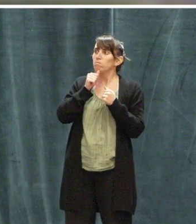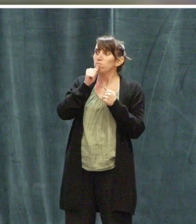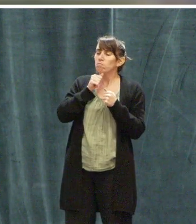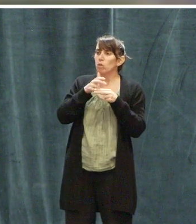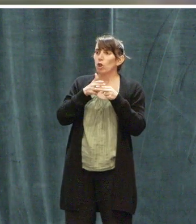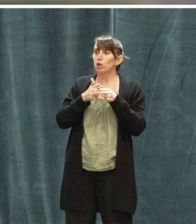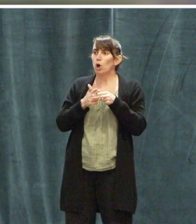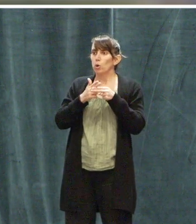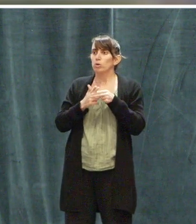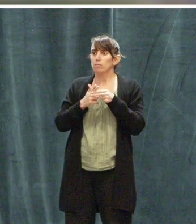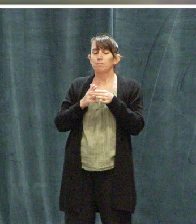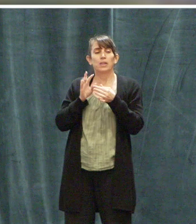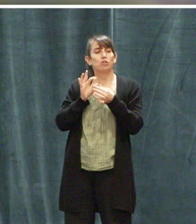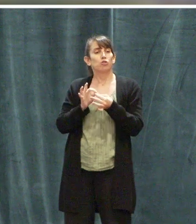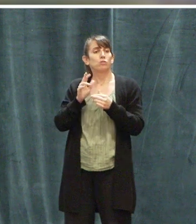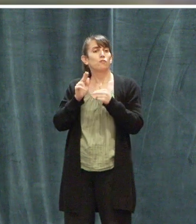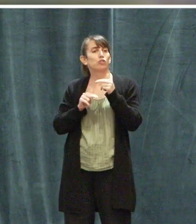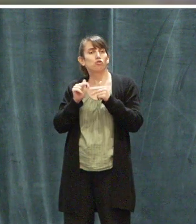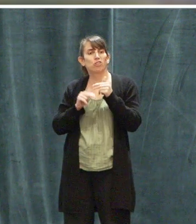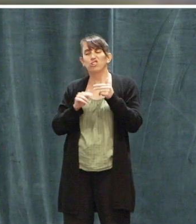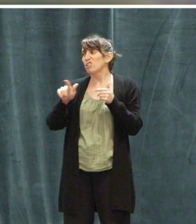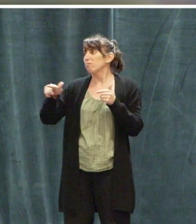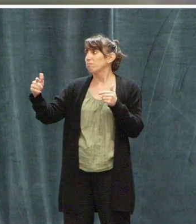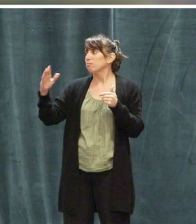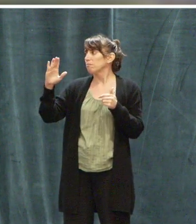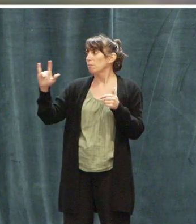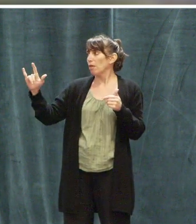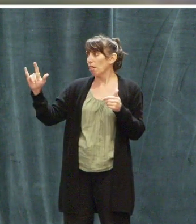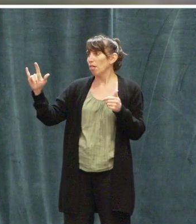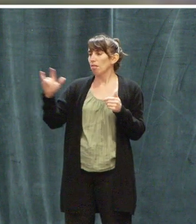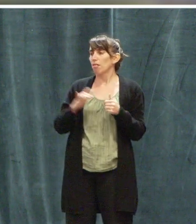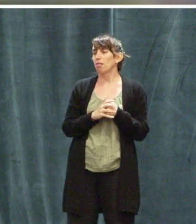the construction, I'll let Bill Barton answer that.